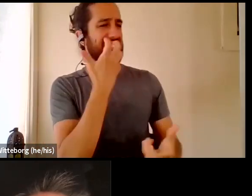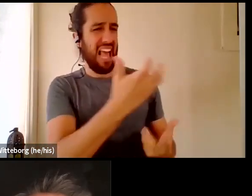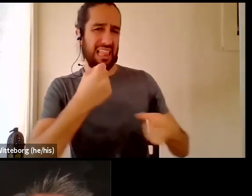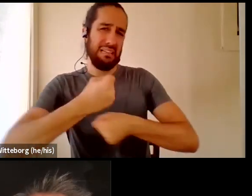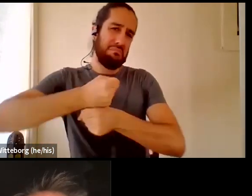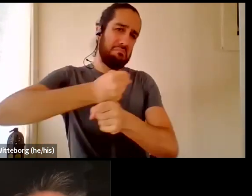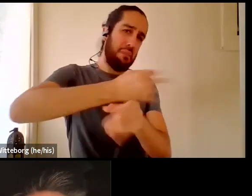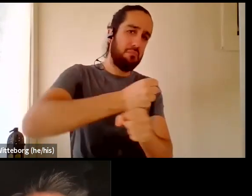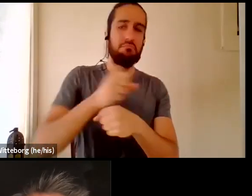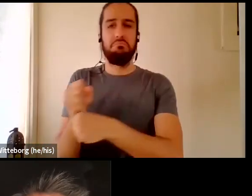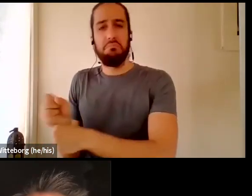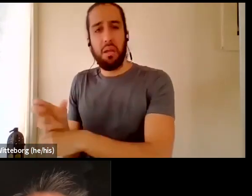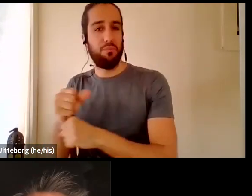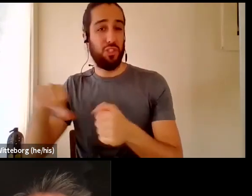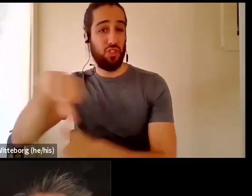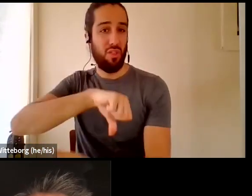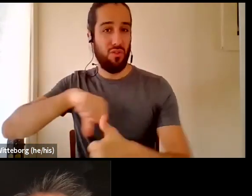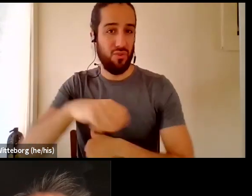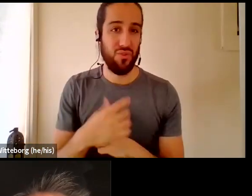other.